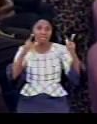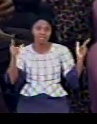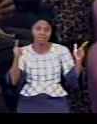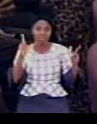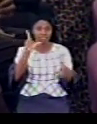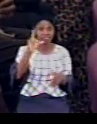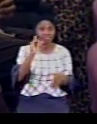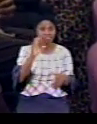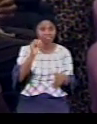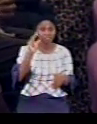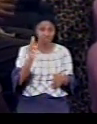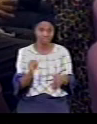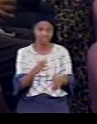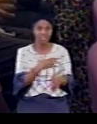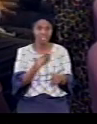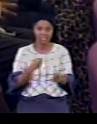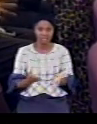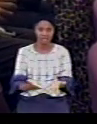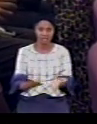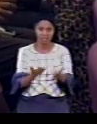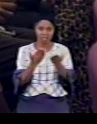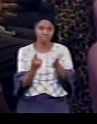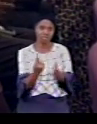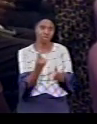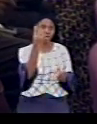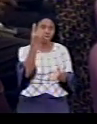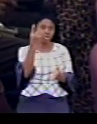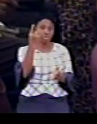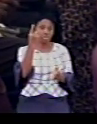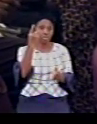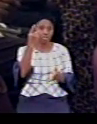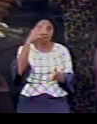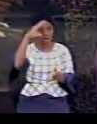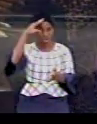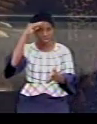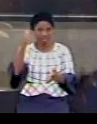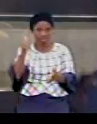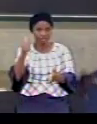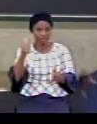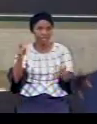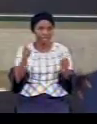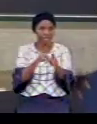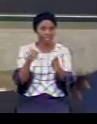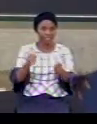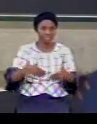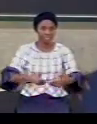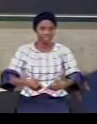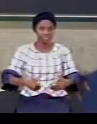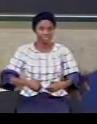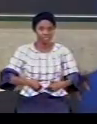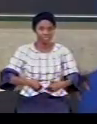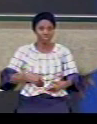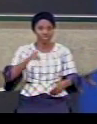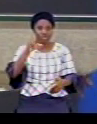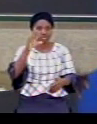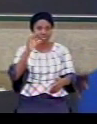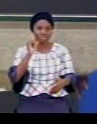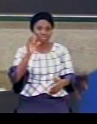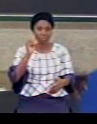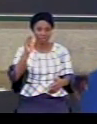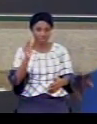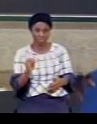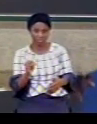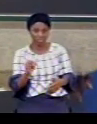lift up himself as a young lion. He shall lie